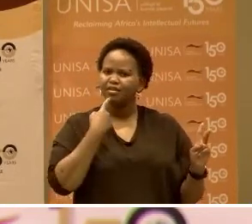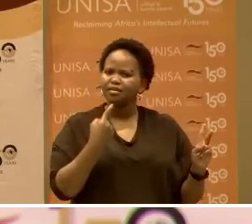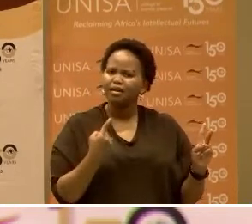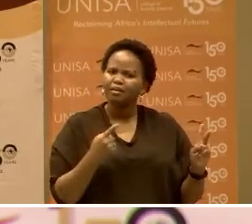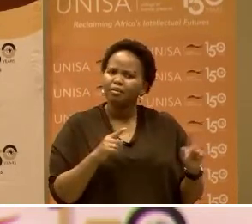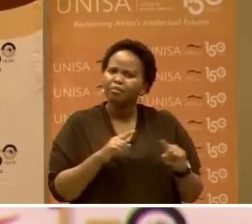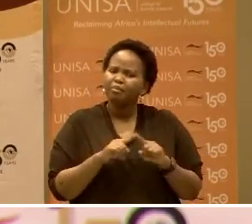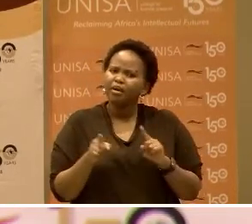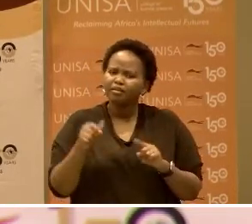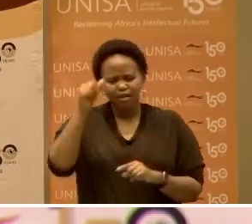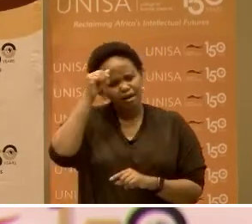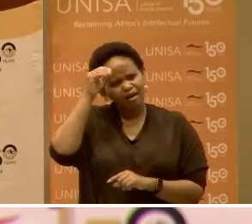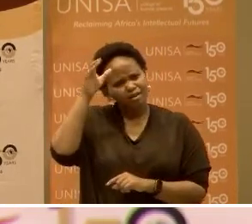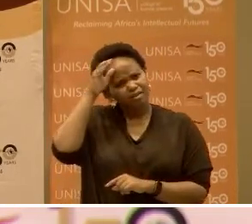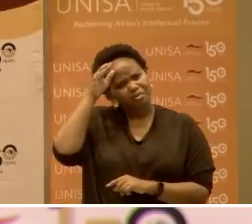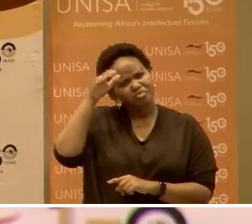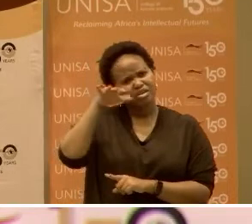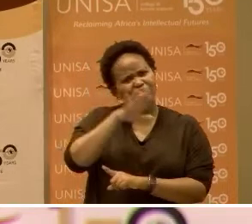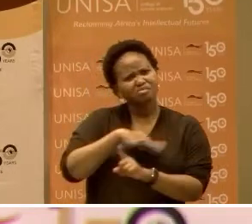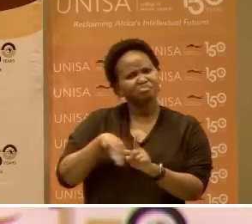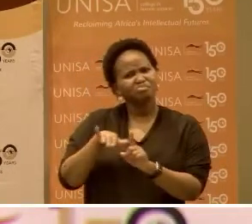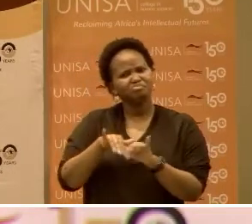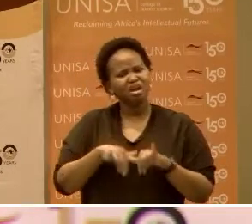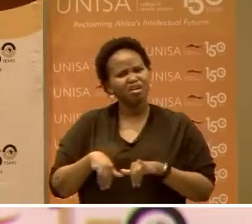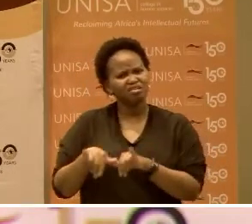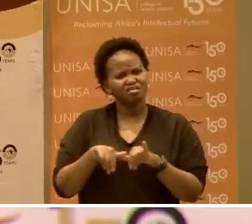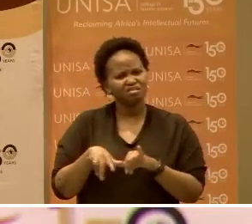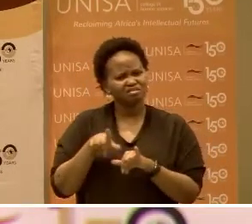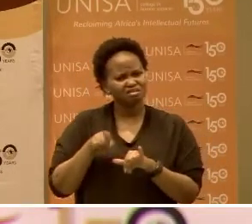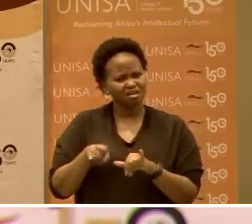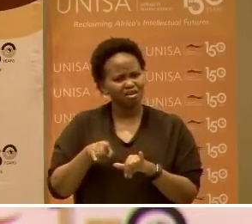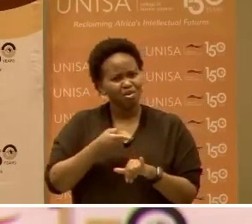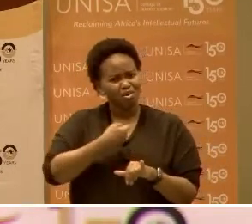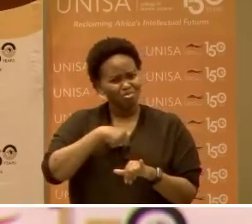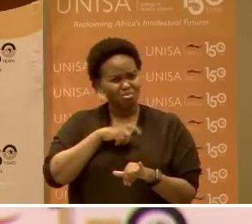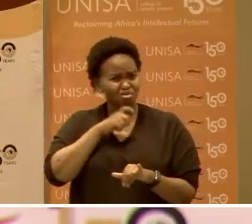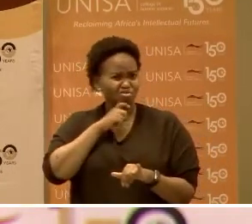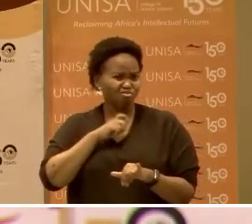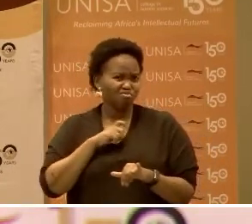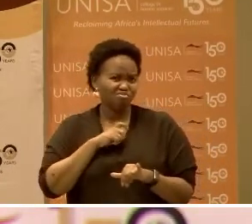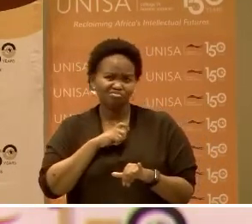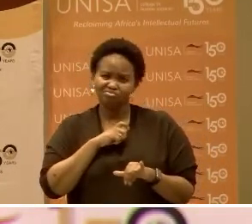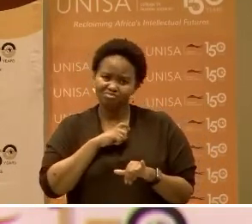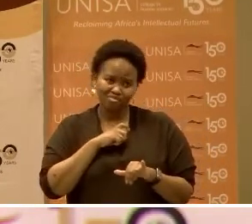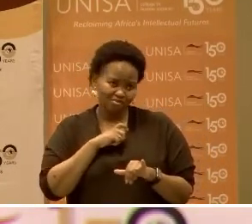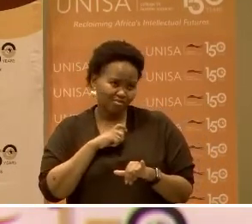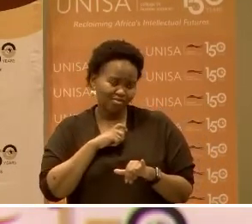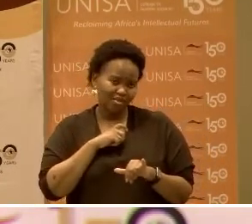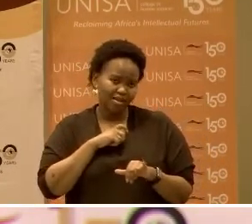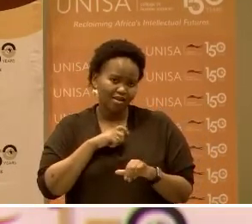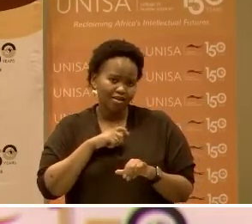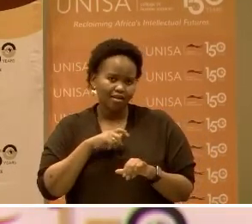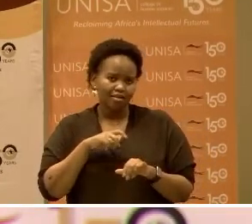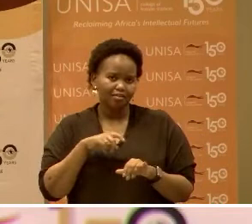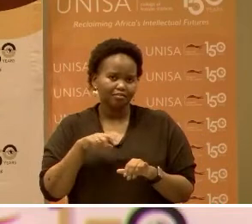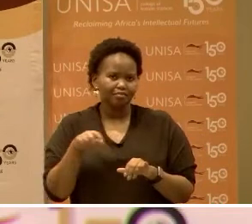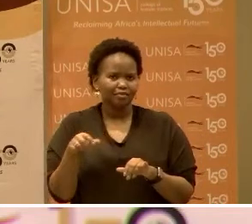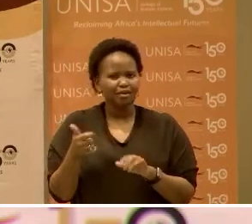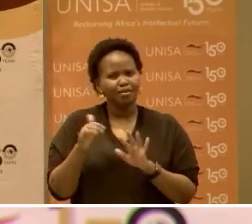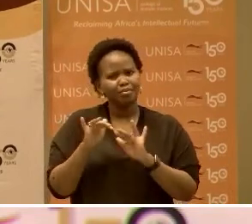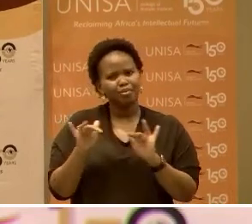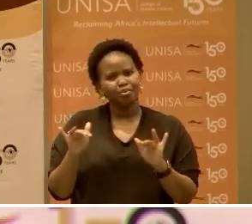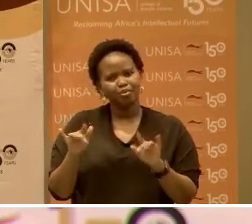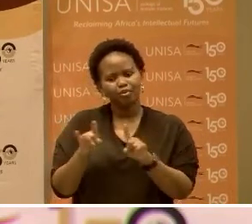in academic spaces continues to stir debate and reflection, and that we still